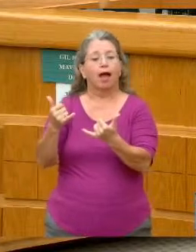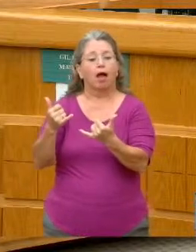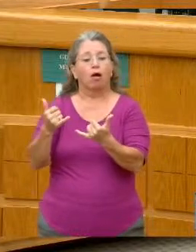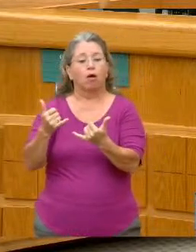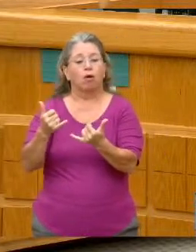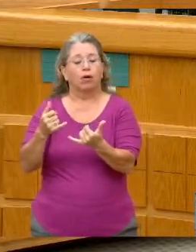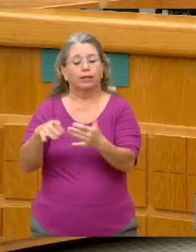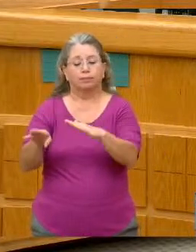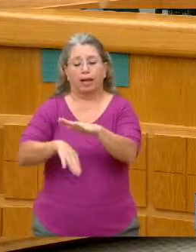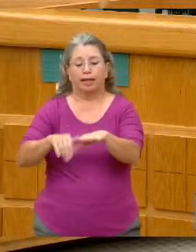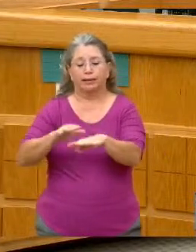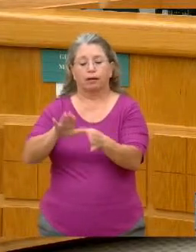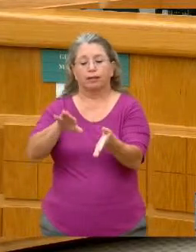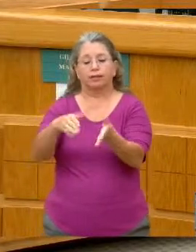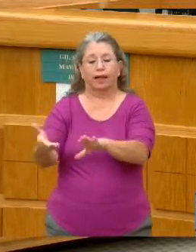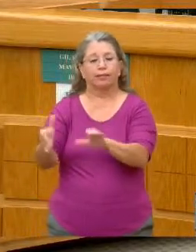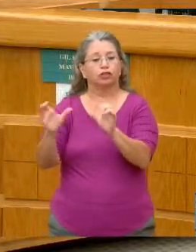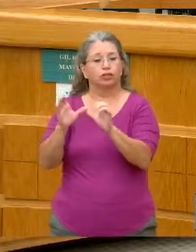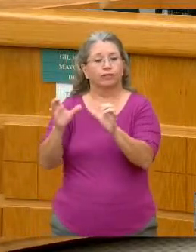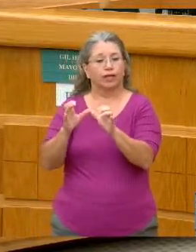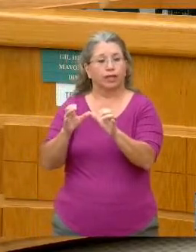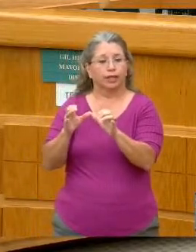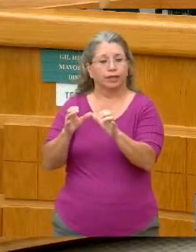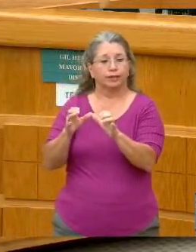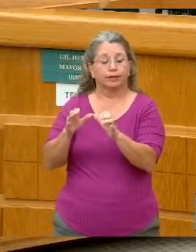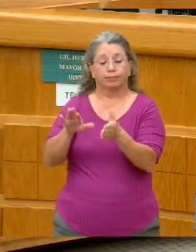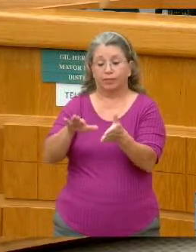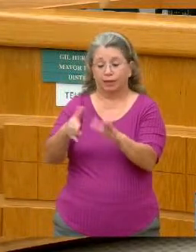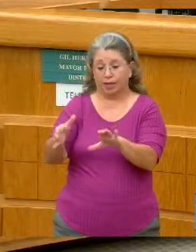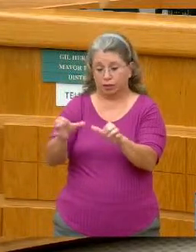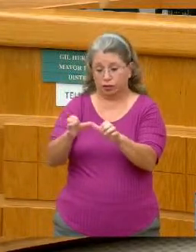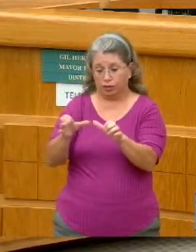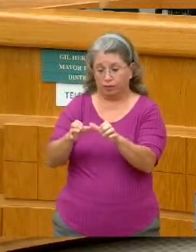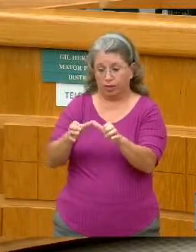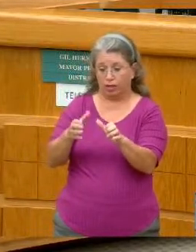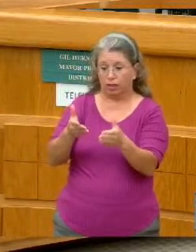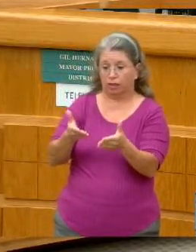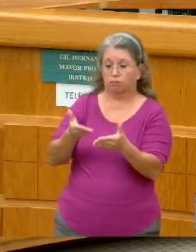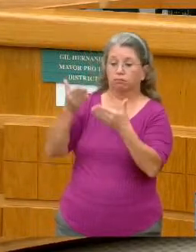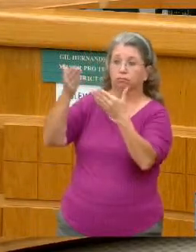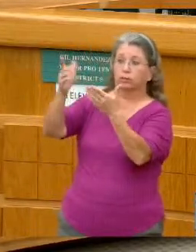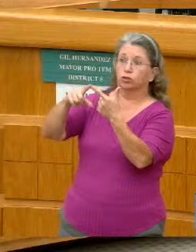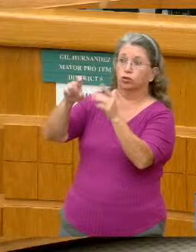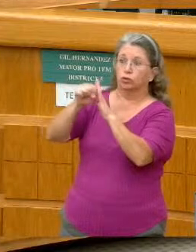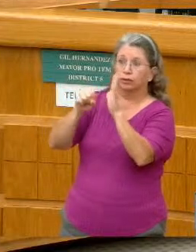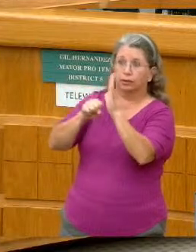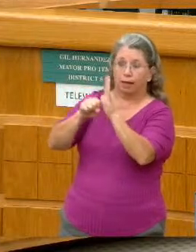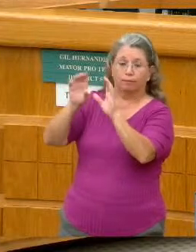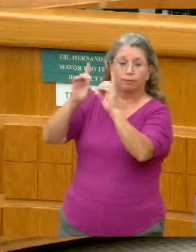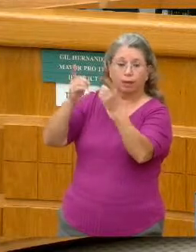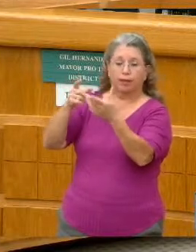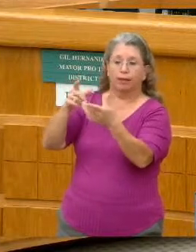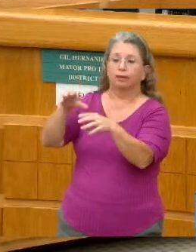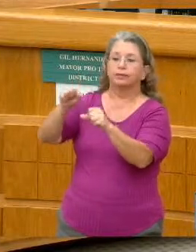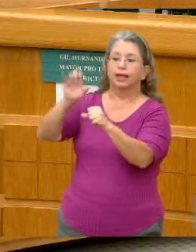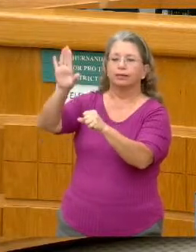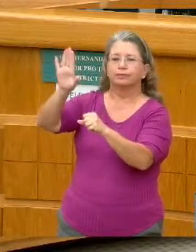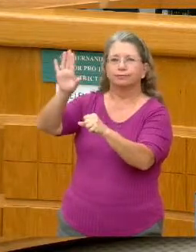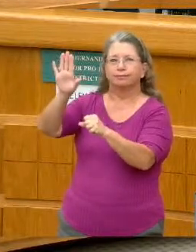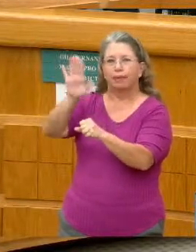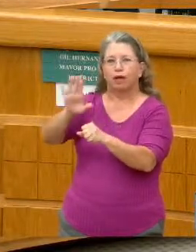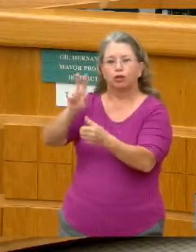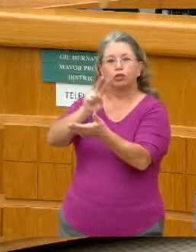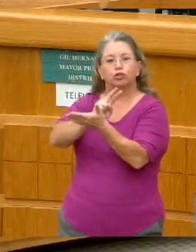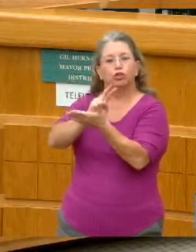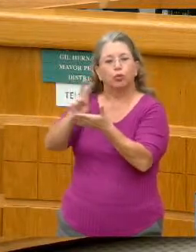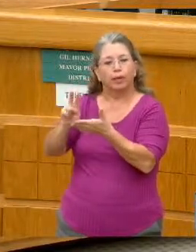death certificates get analyzed by state officials, and it takes at least 2 weeks for them to be fully quantified. So because of that,